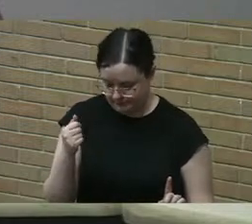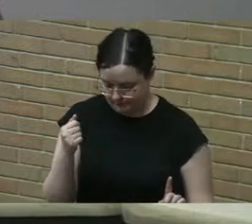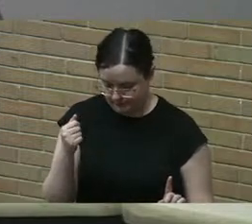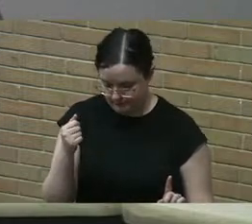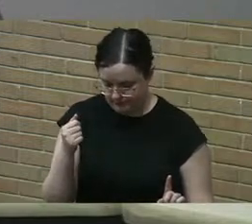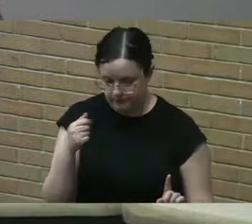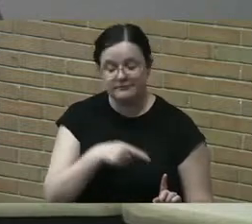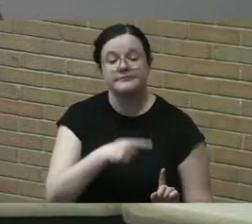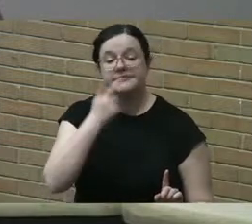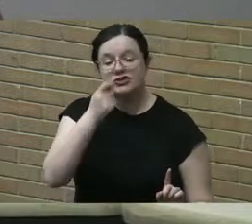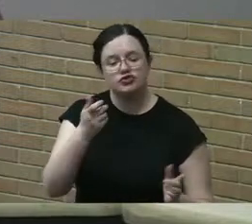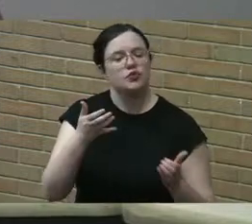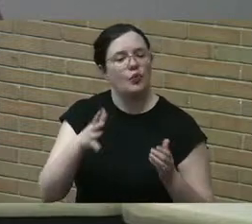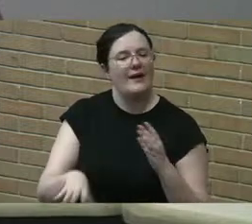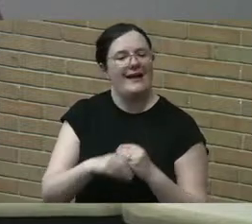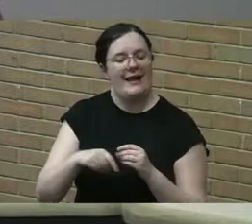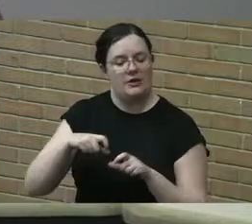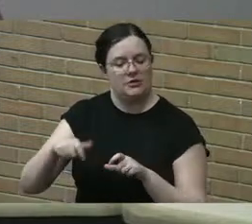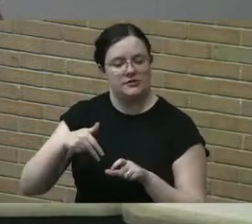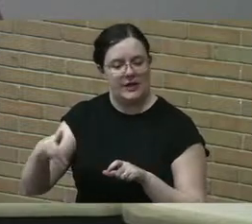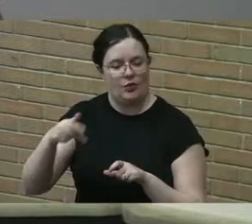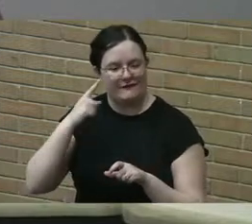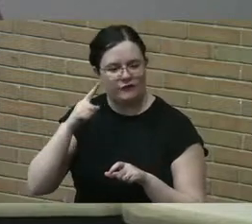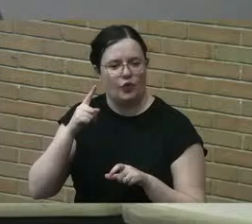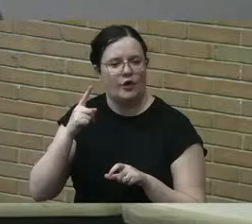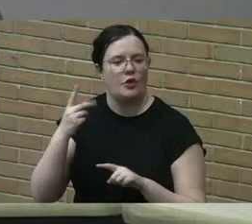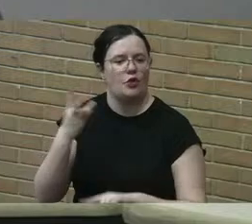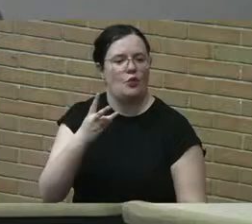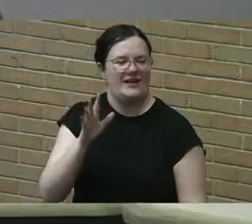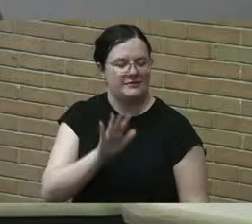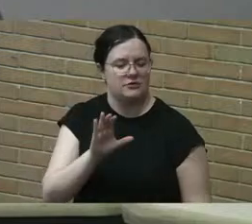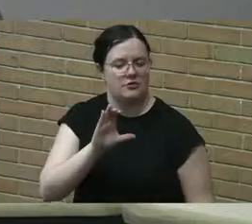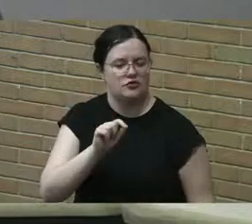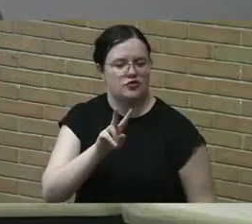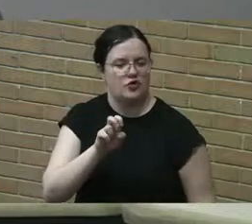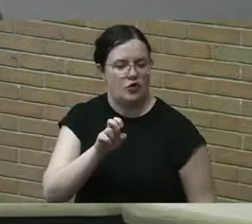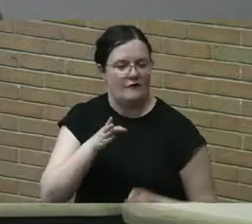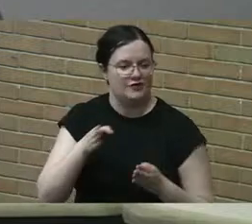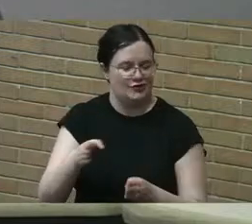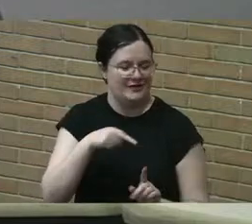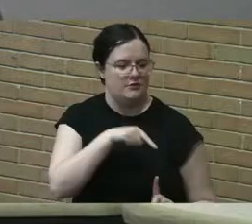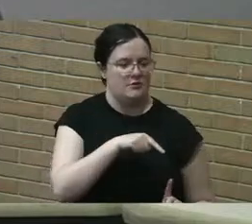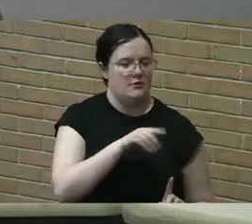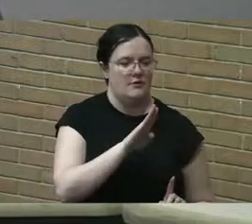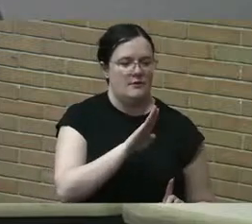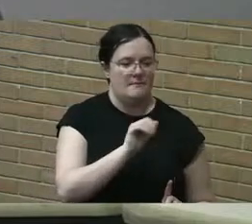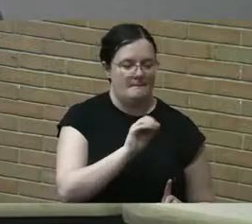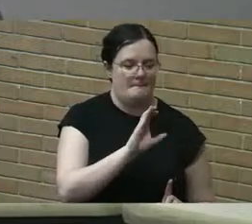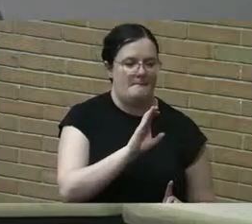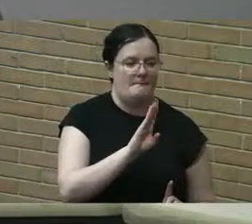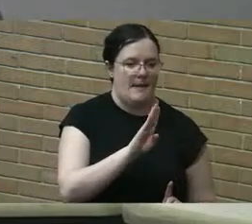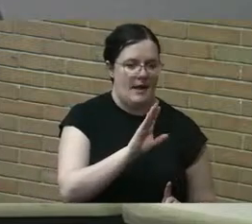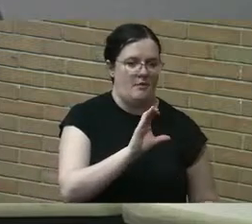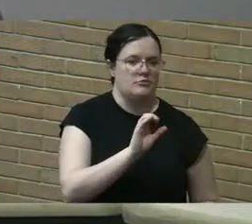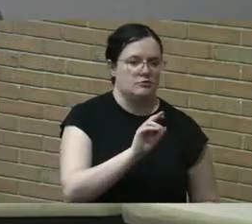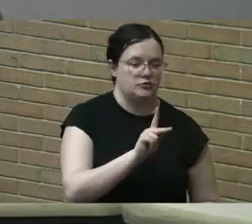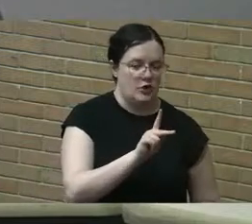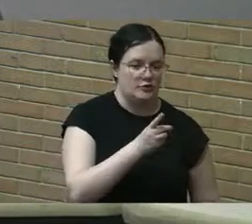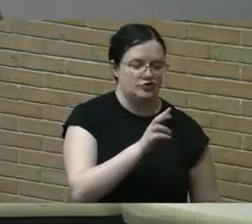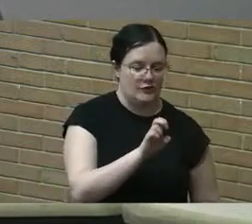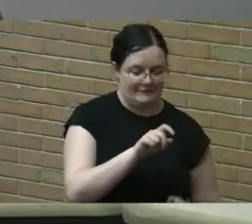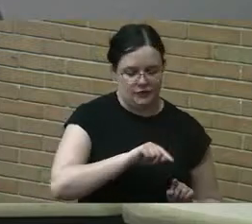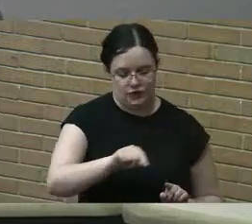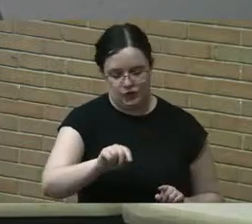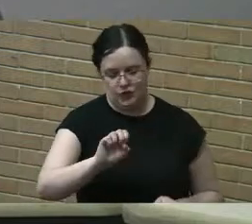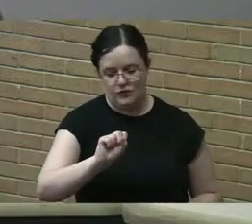adding sidewalks to the west side of Clover Street from Babcock Drive to Esplanade attended to